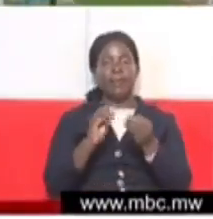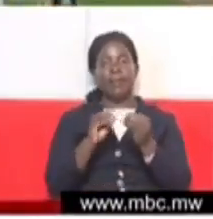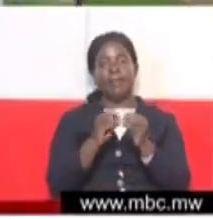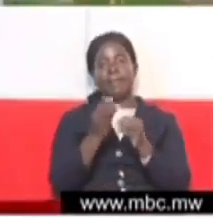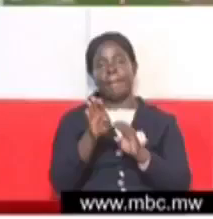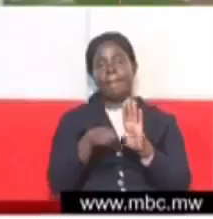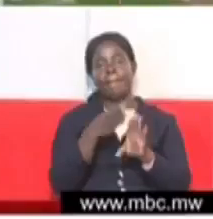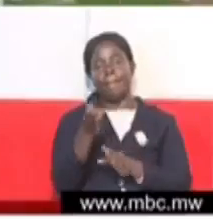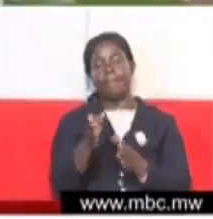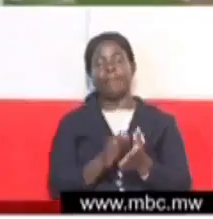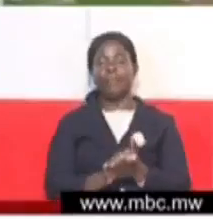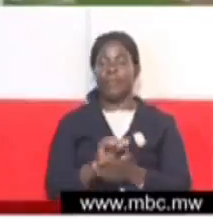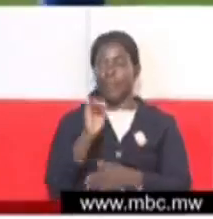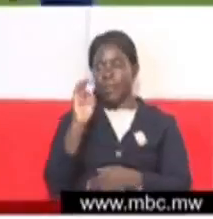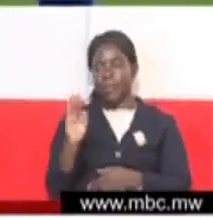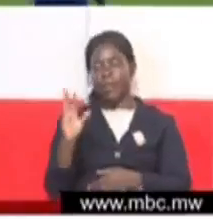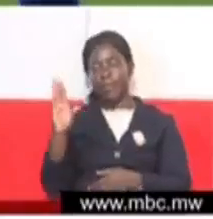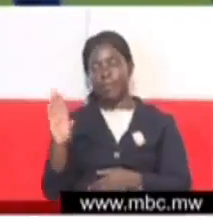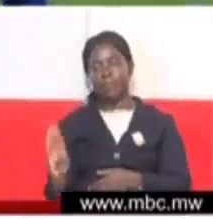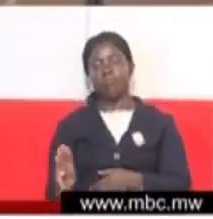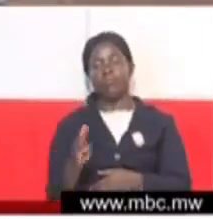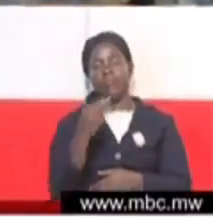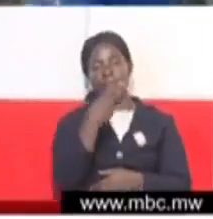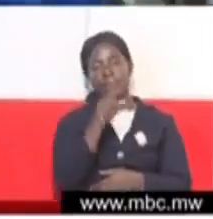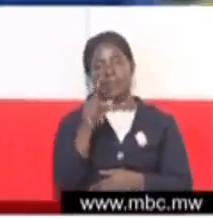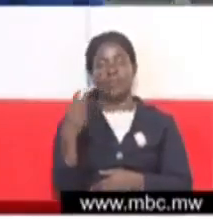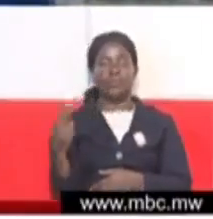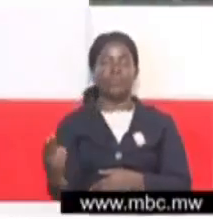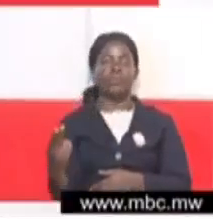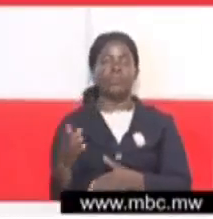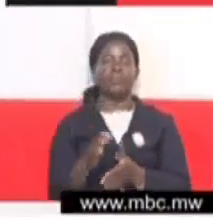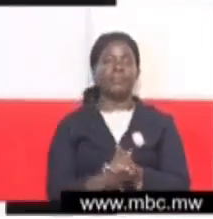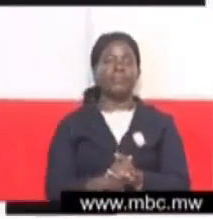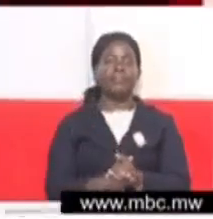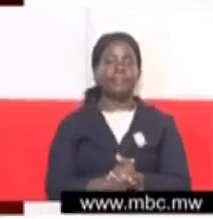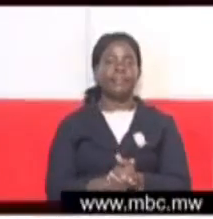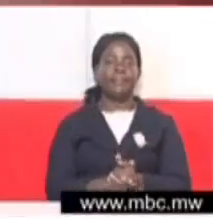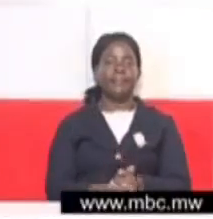champions FCB Nyasa Big Bullets 3-2 on post-match penalties.